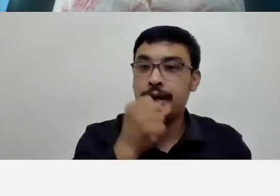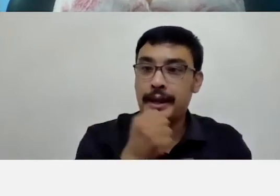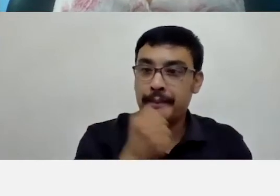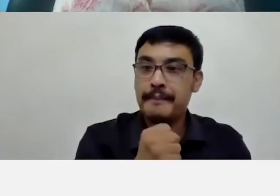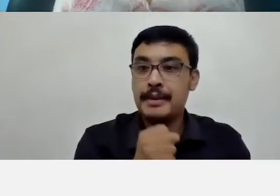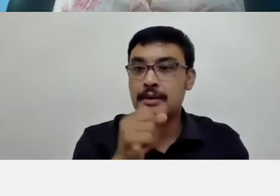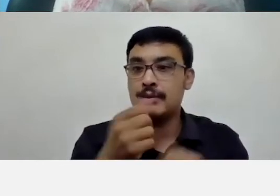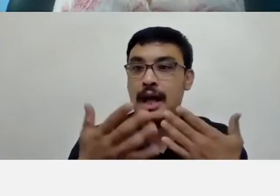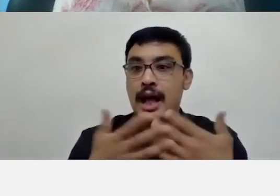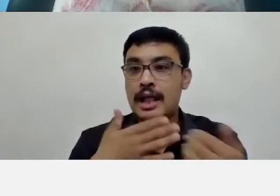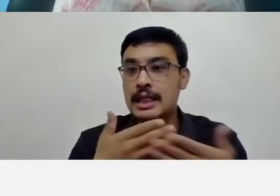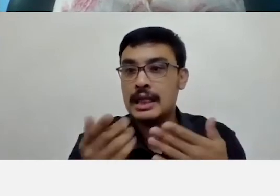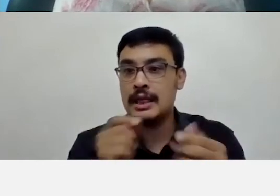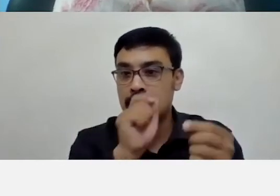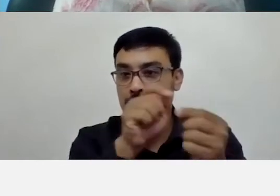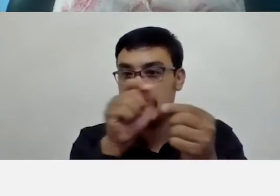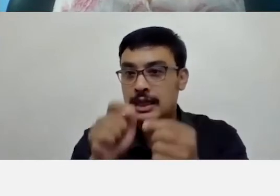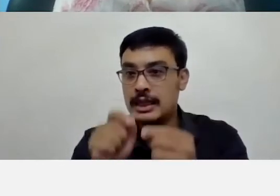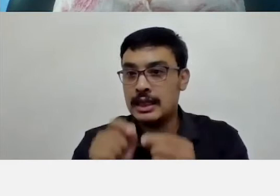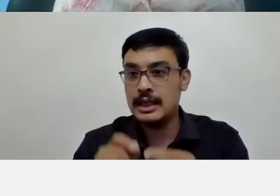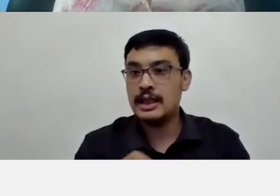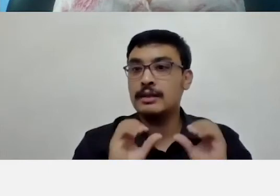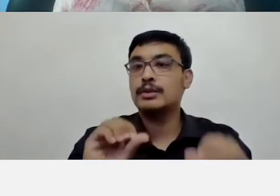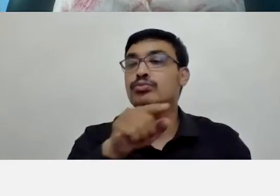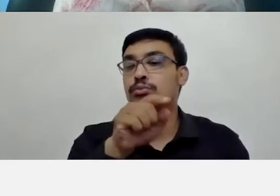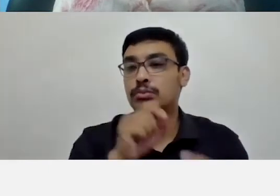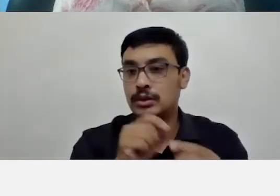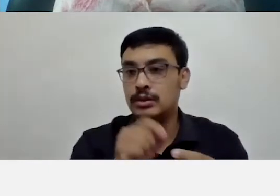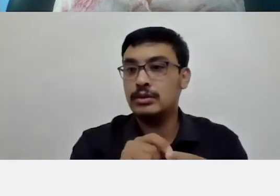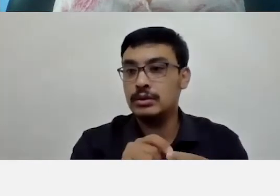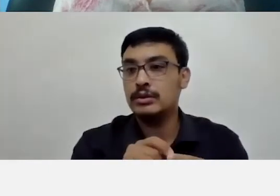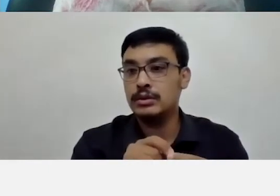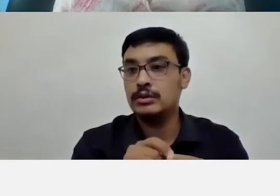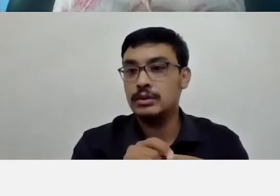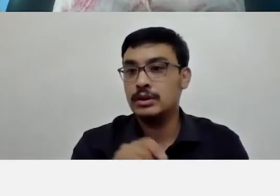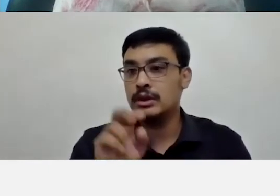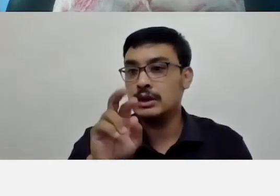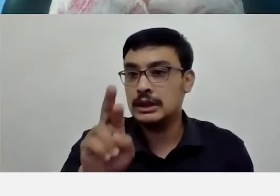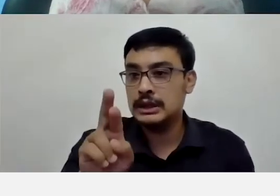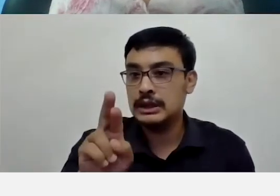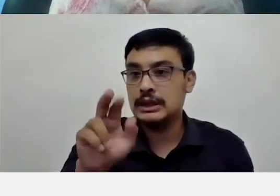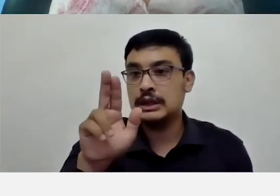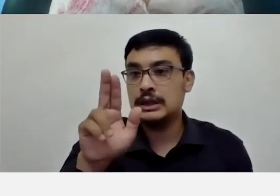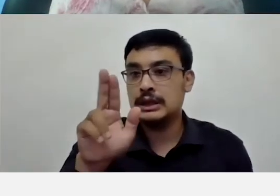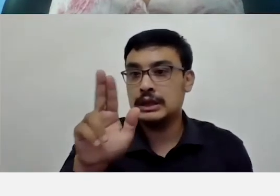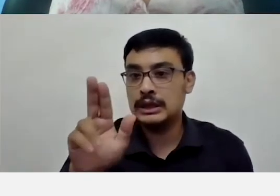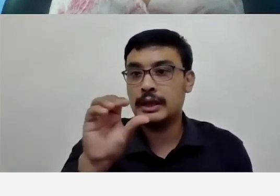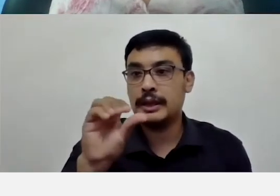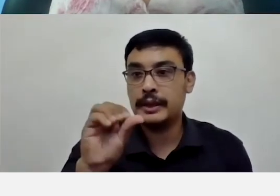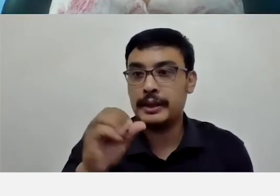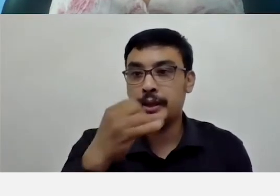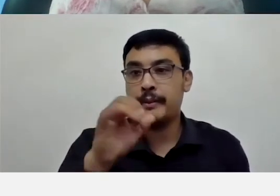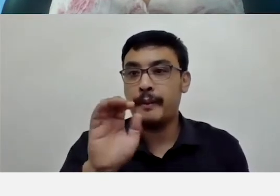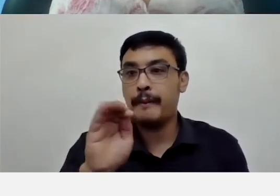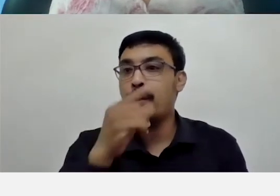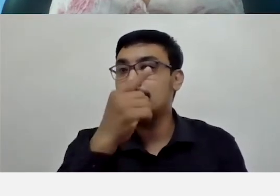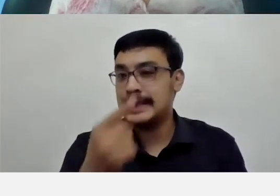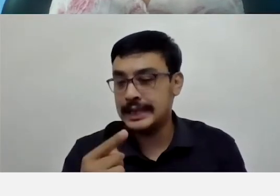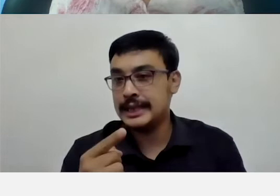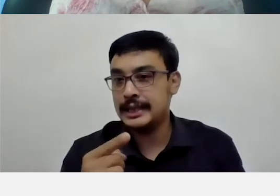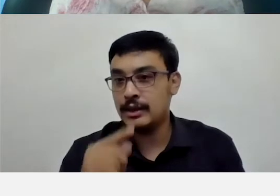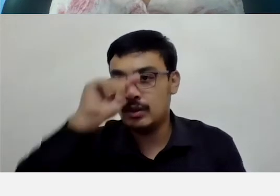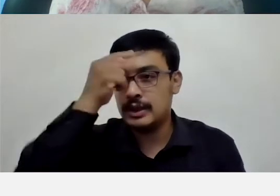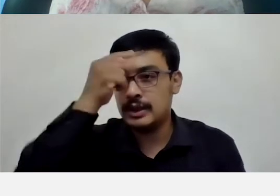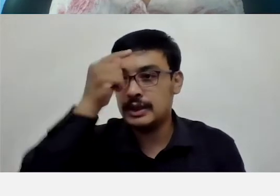hand hammering process. It is also called the repose in English. The English word is repose. It